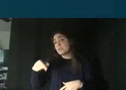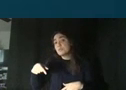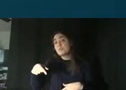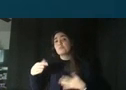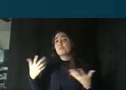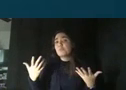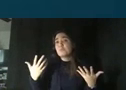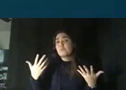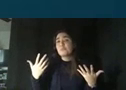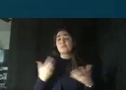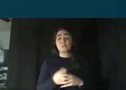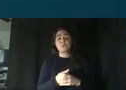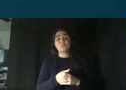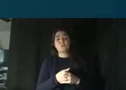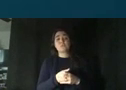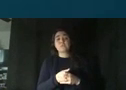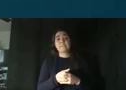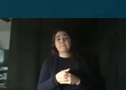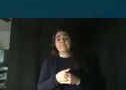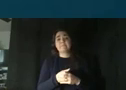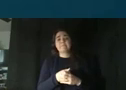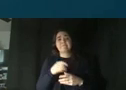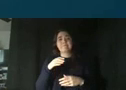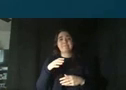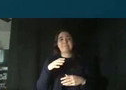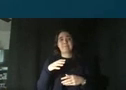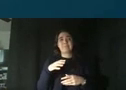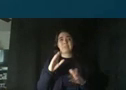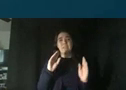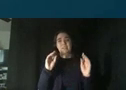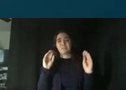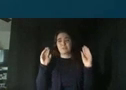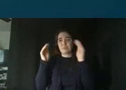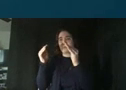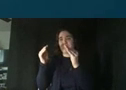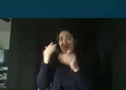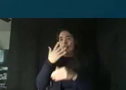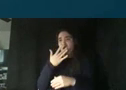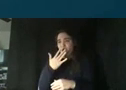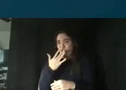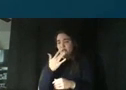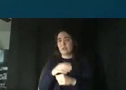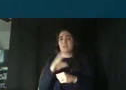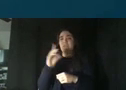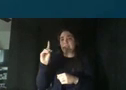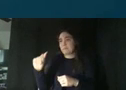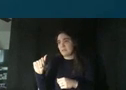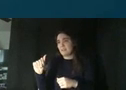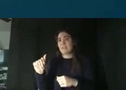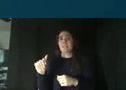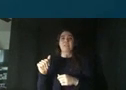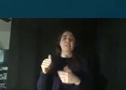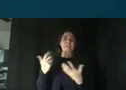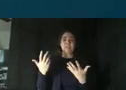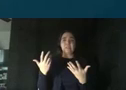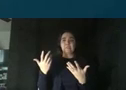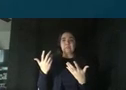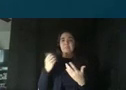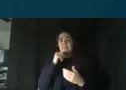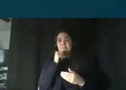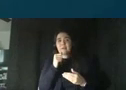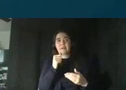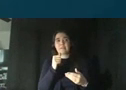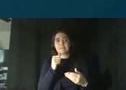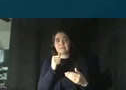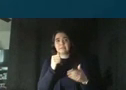it becomes about that person's color, about that person's disability, more than it becomes about